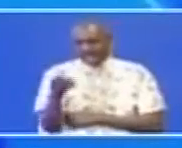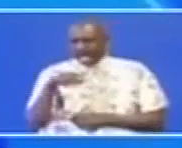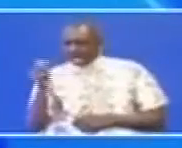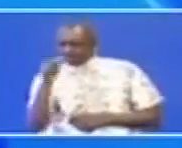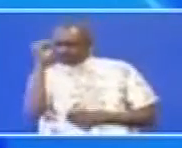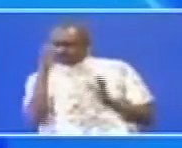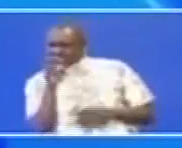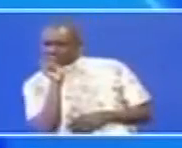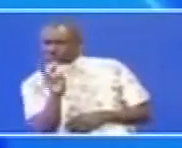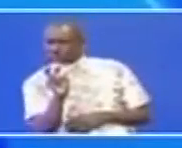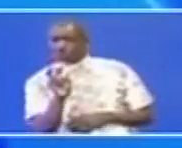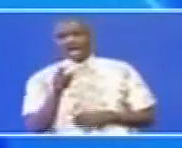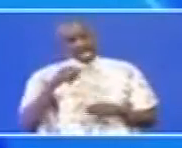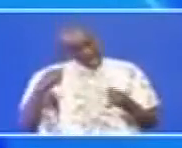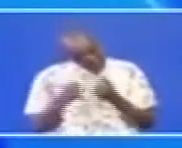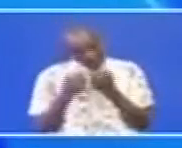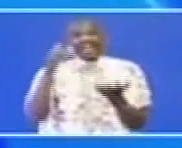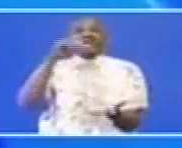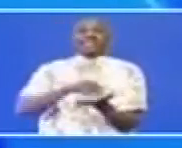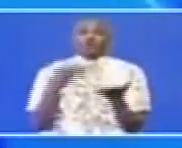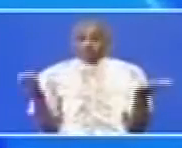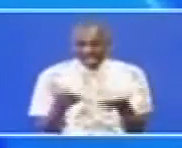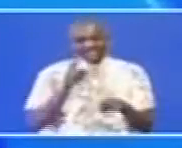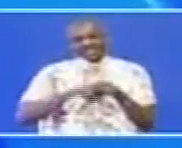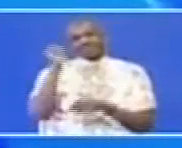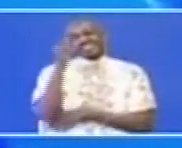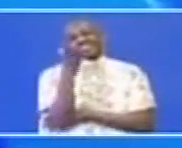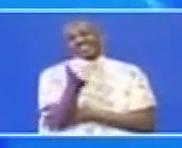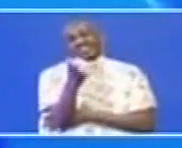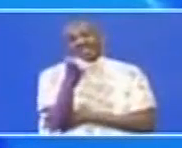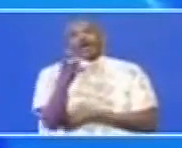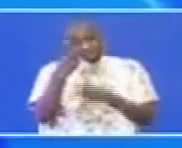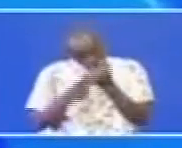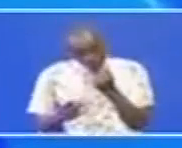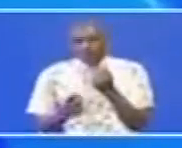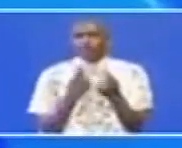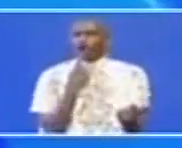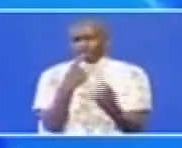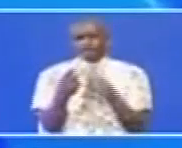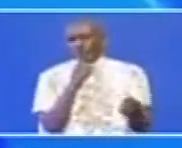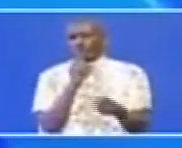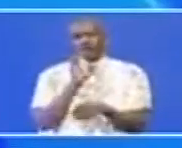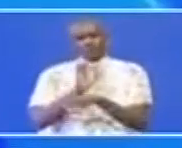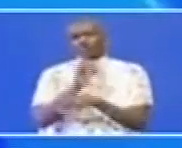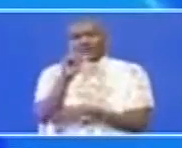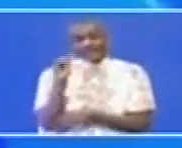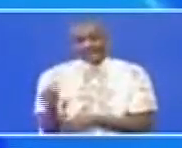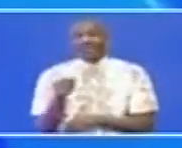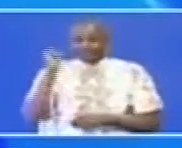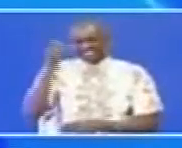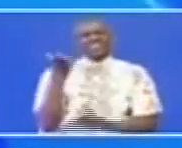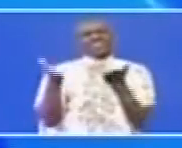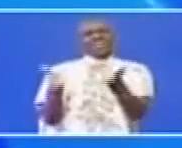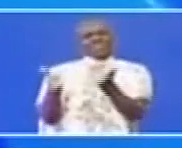to step in follows yet another dramatic incident at a presidential function where the two exchanged harsh words in the presence of the head